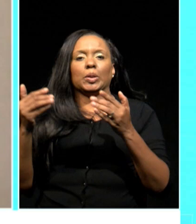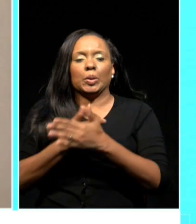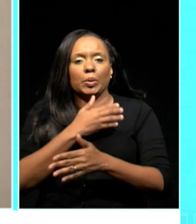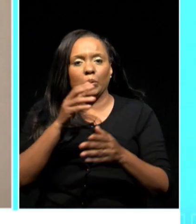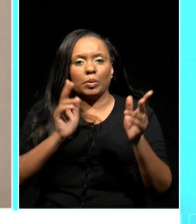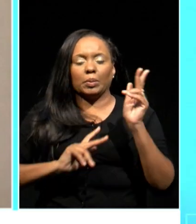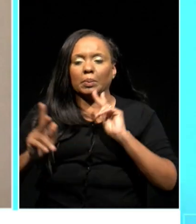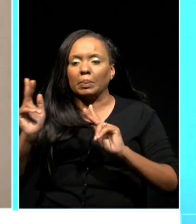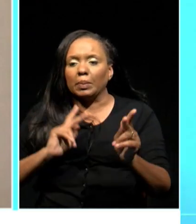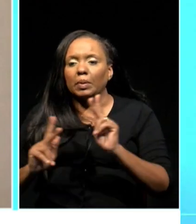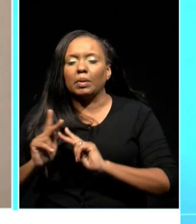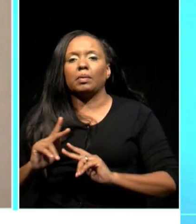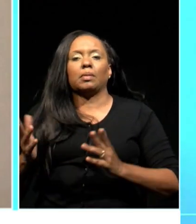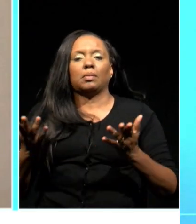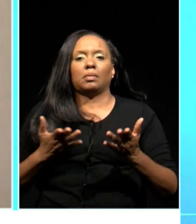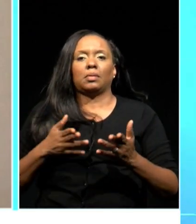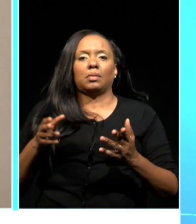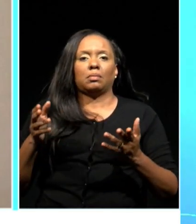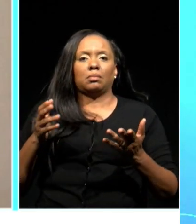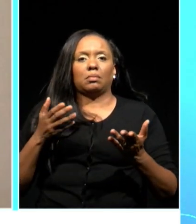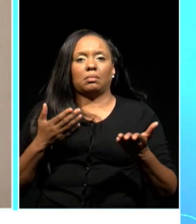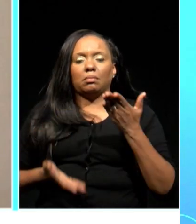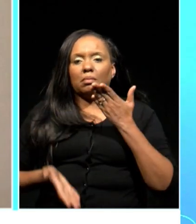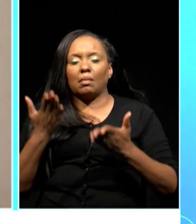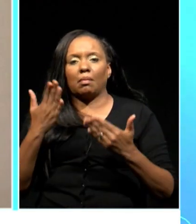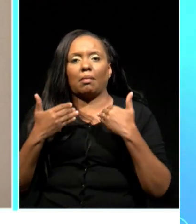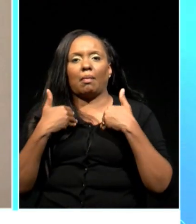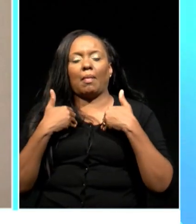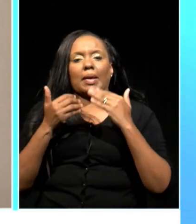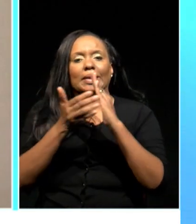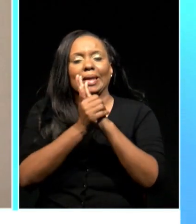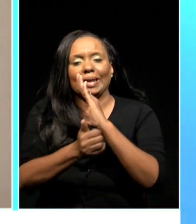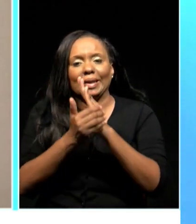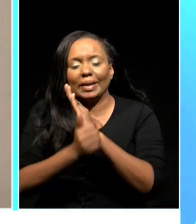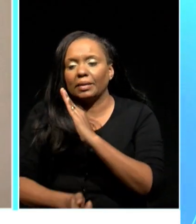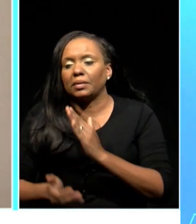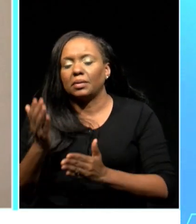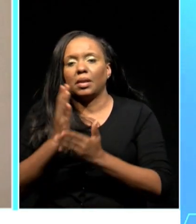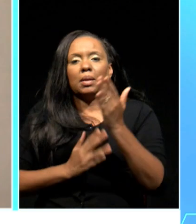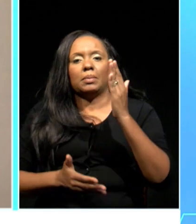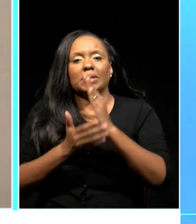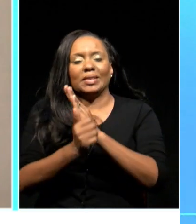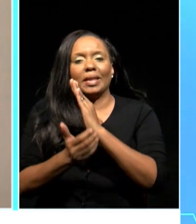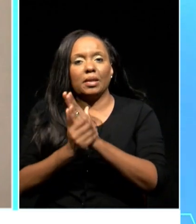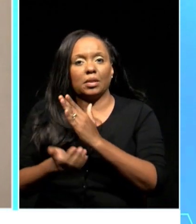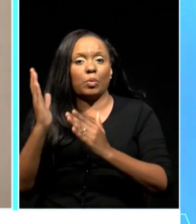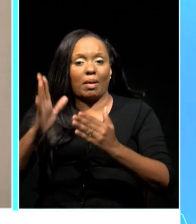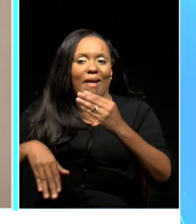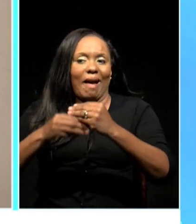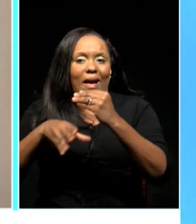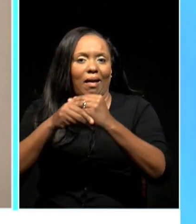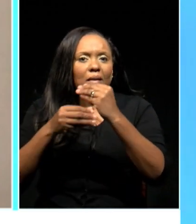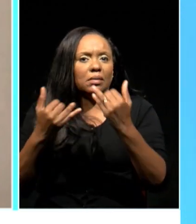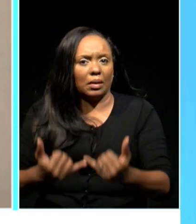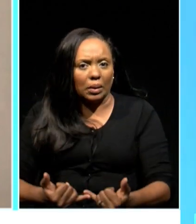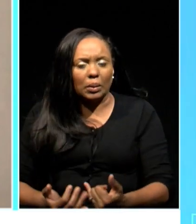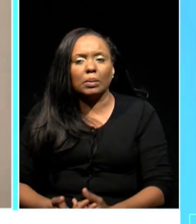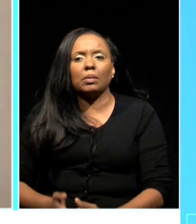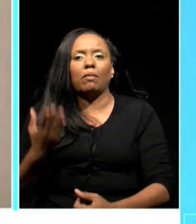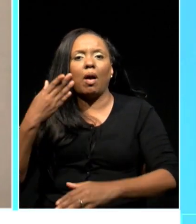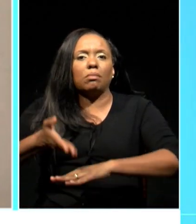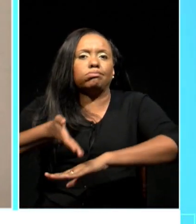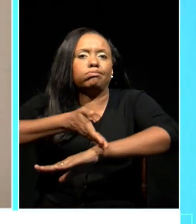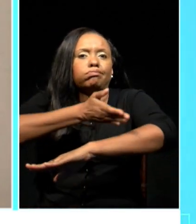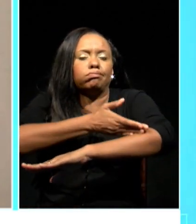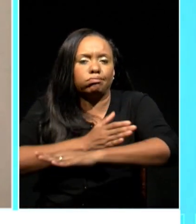persons, and they may very well bring new skill sets that may have been missing or may supplement skill sets within the party and